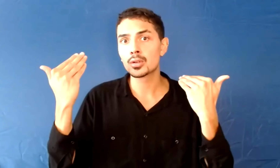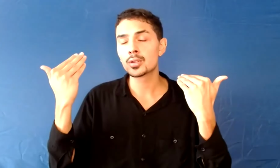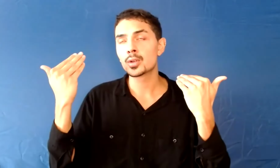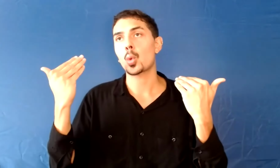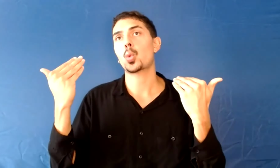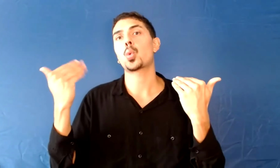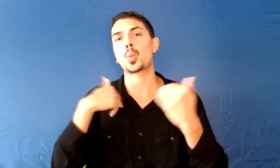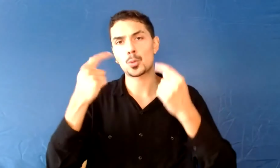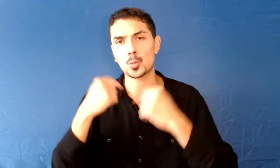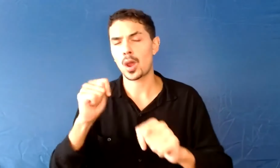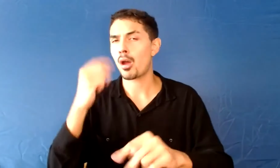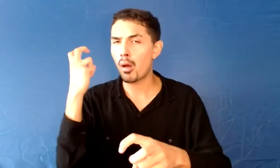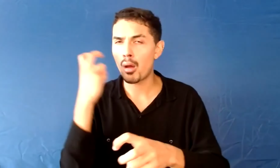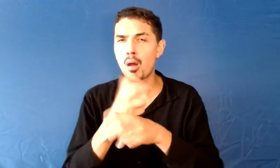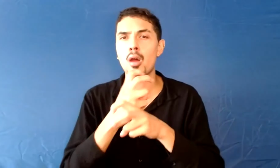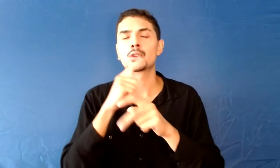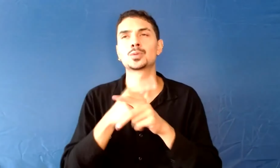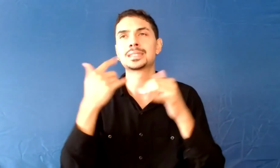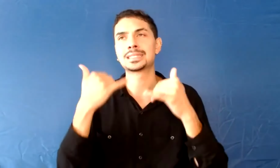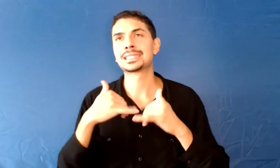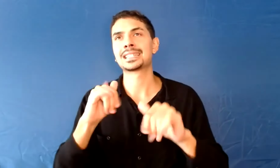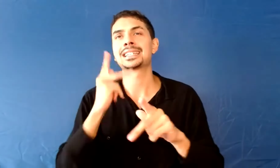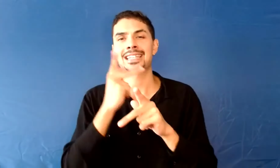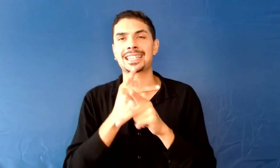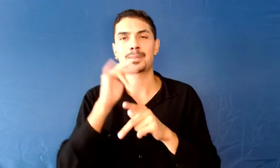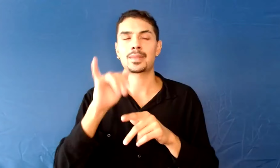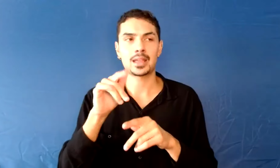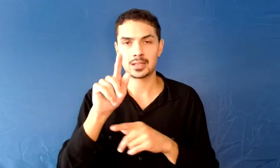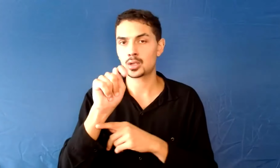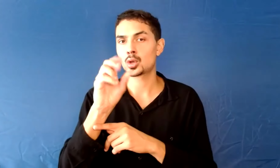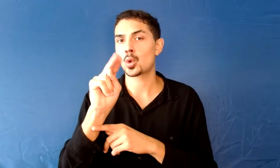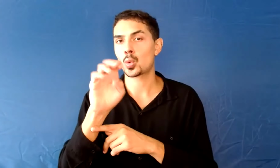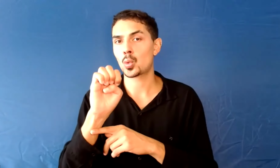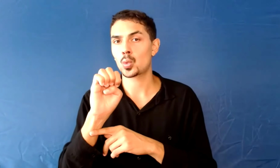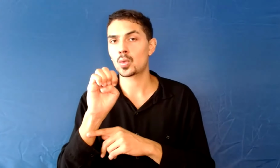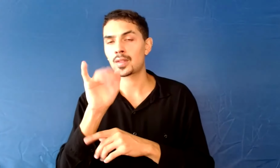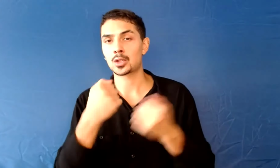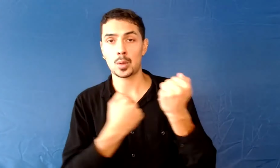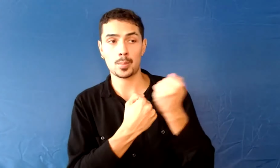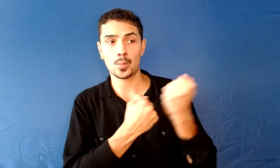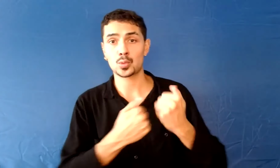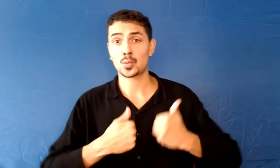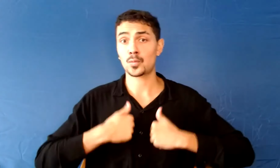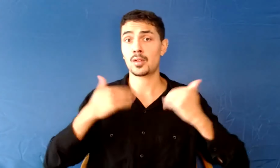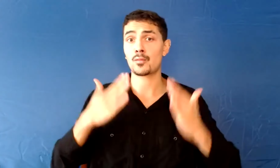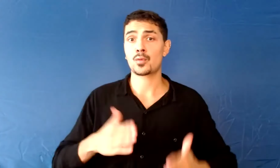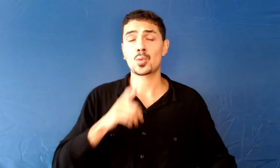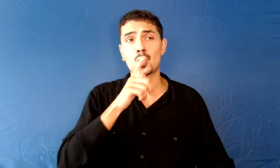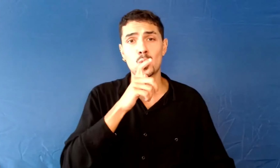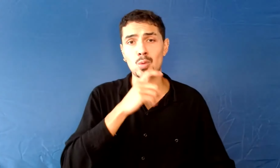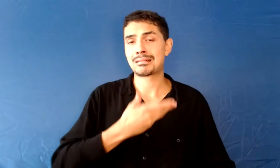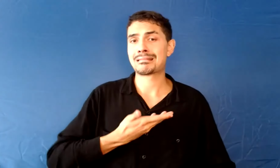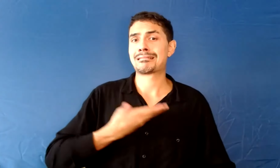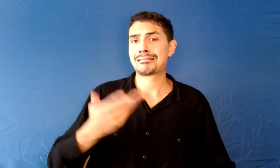really hard to still kind of keep that tone of supporting the survivor who was bringing the consent